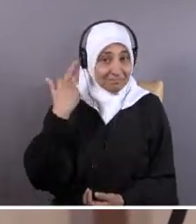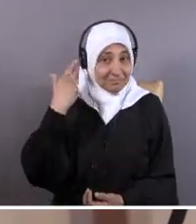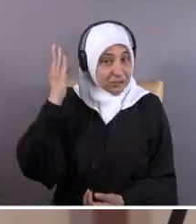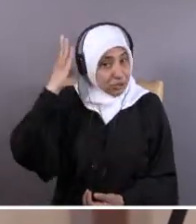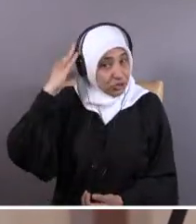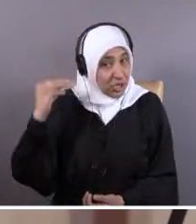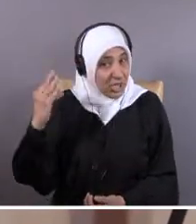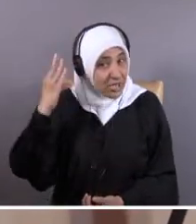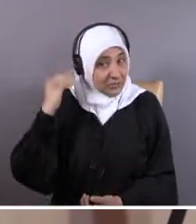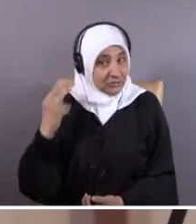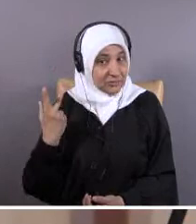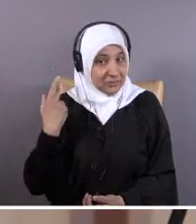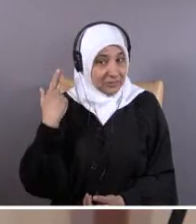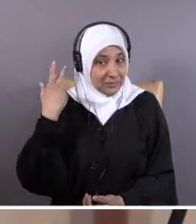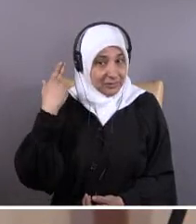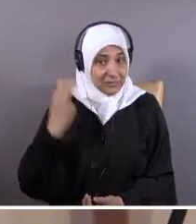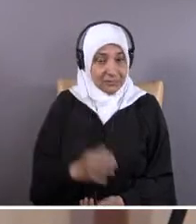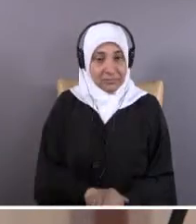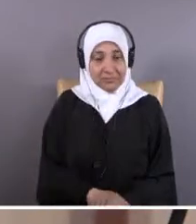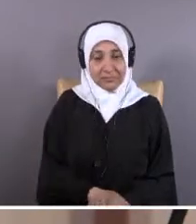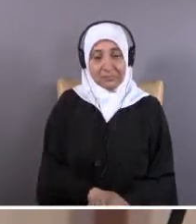a symbol of